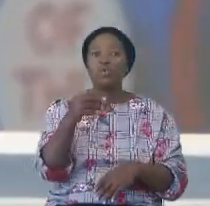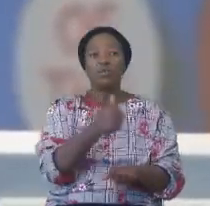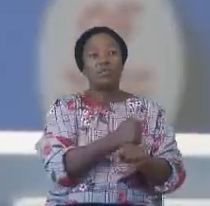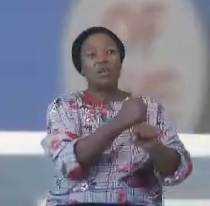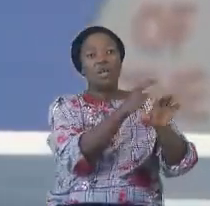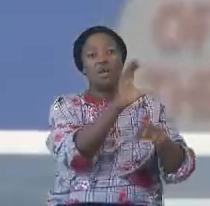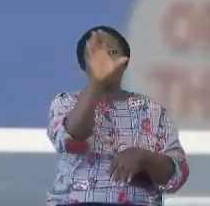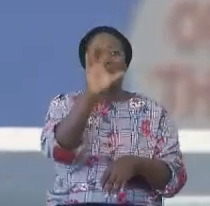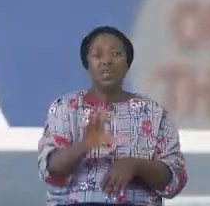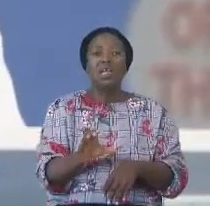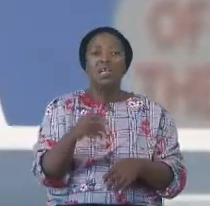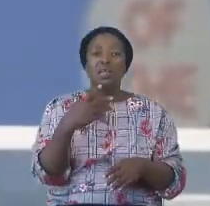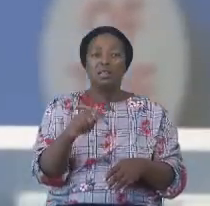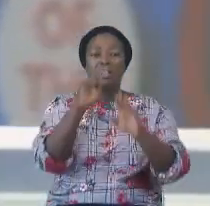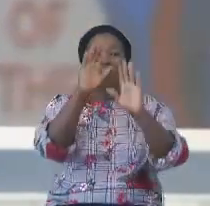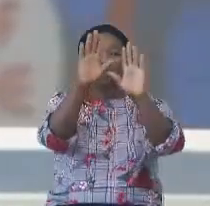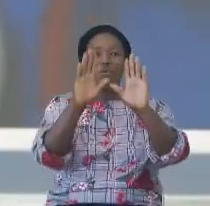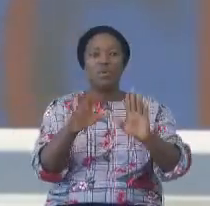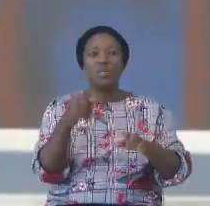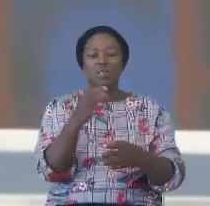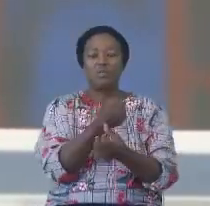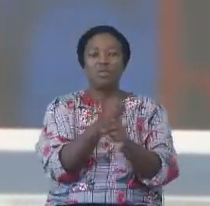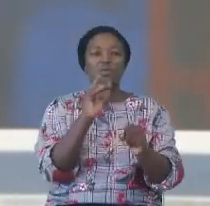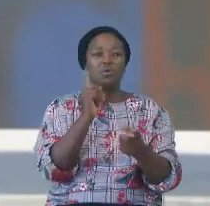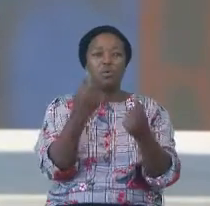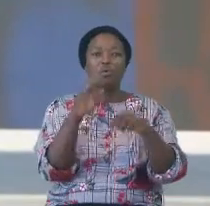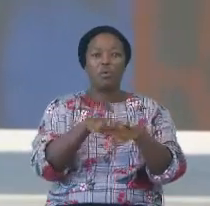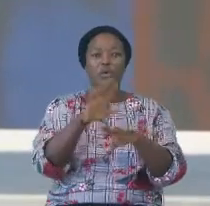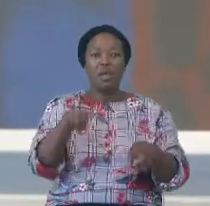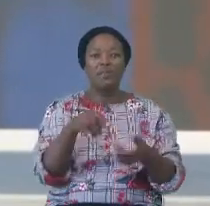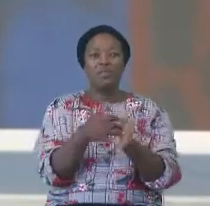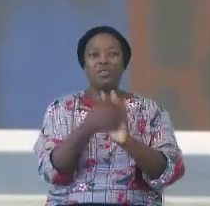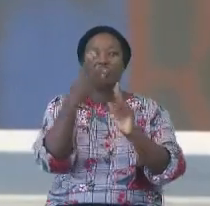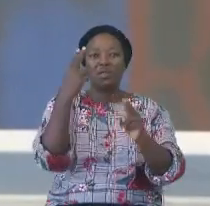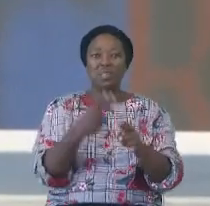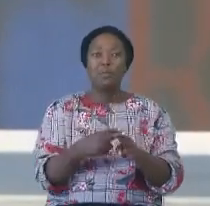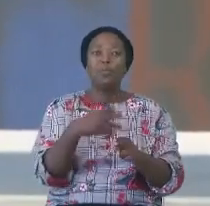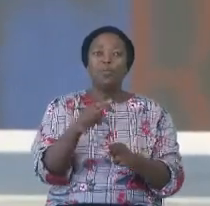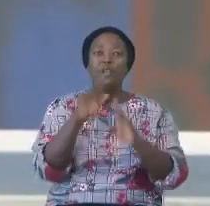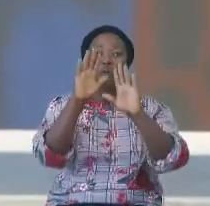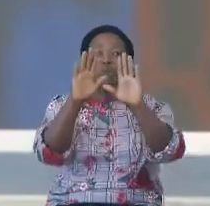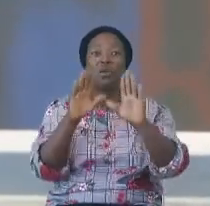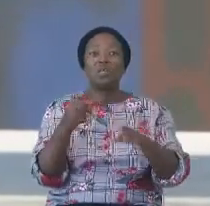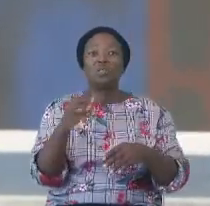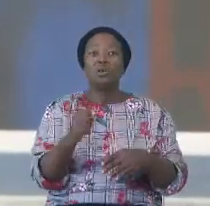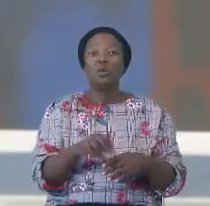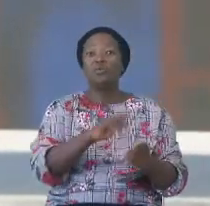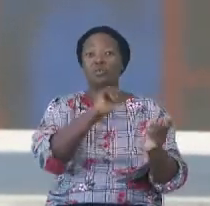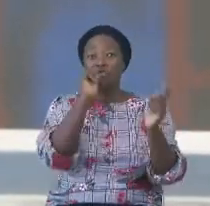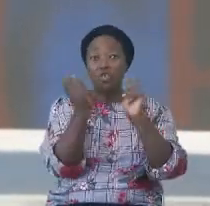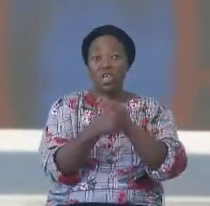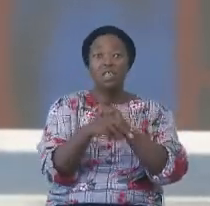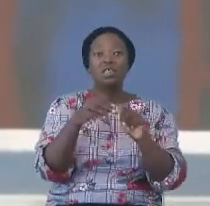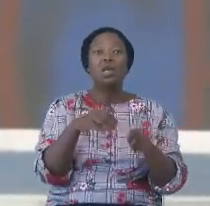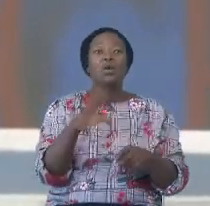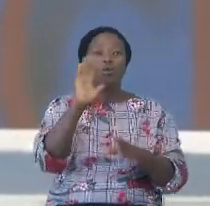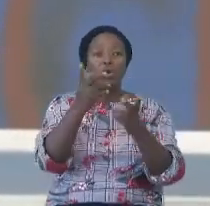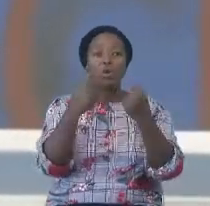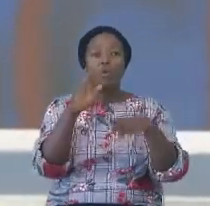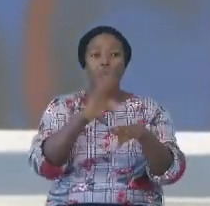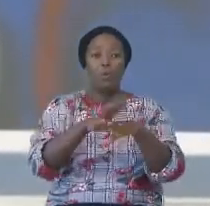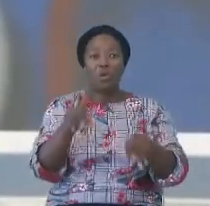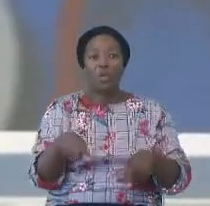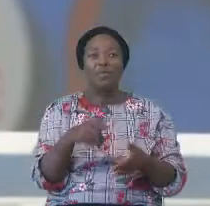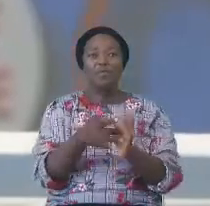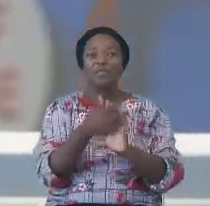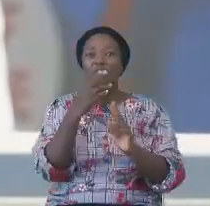of Christ for you on the cross of Calvary, the wonder of salvation will come in your life.